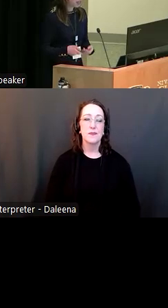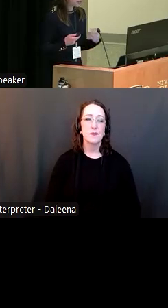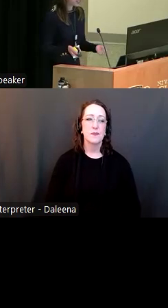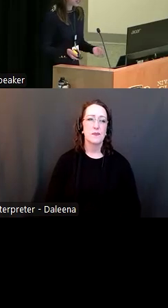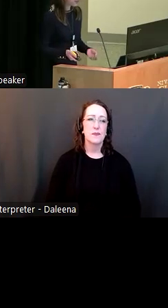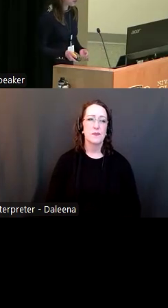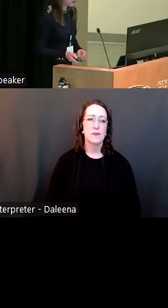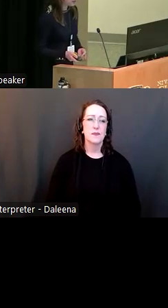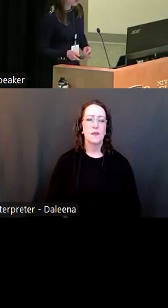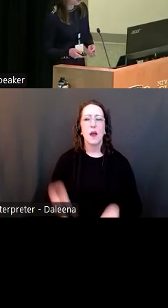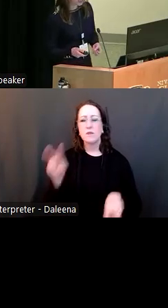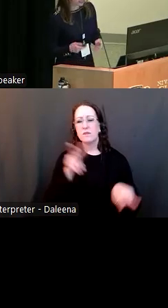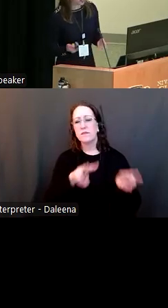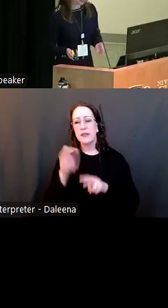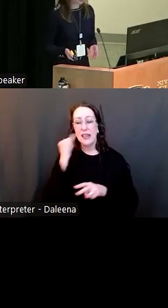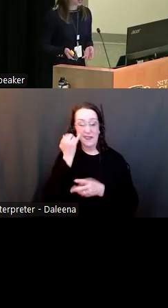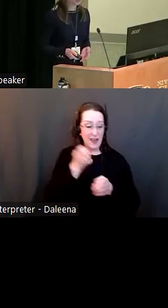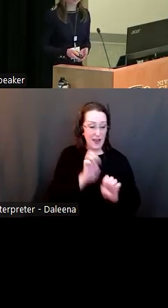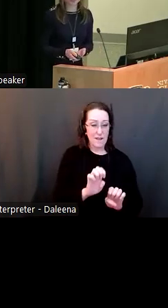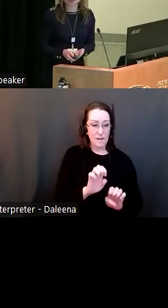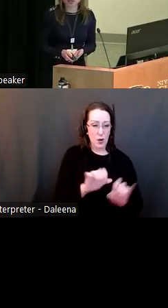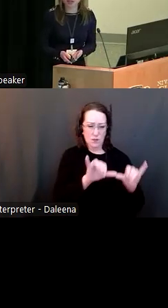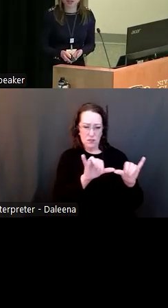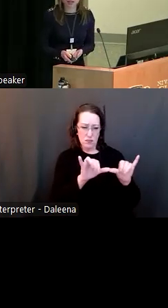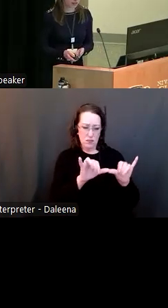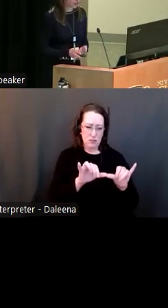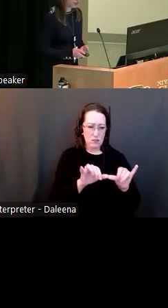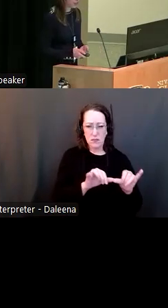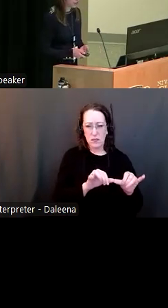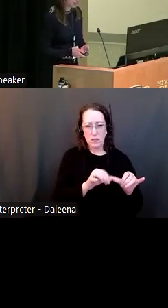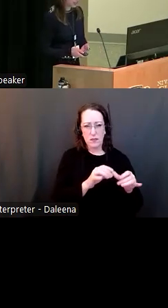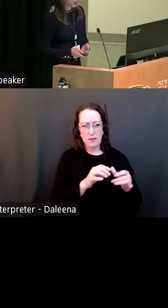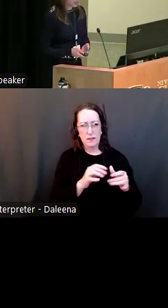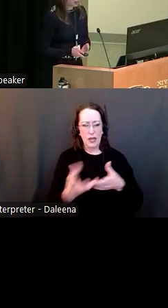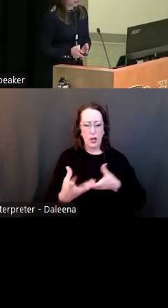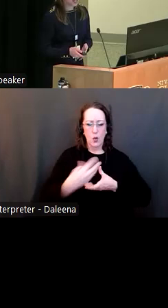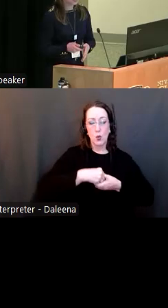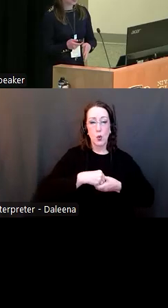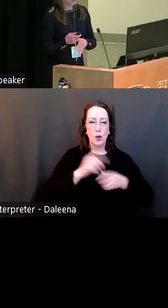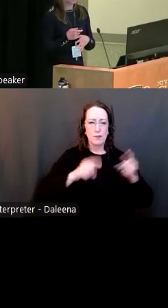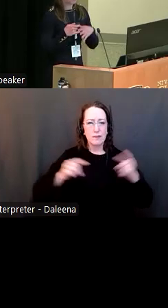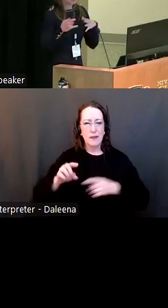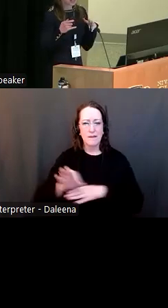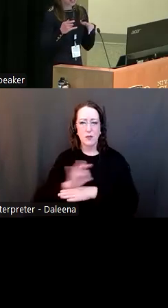I also examined whether effort indices accounted for unique variance in functioning. Does